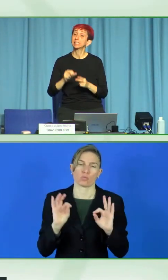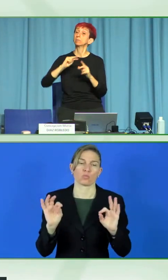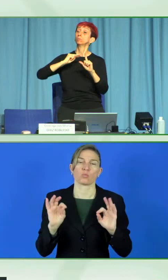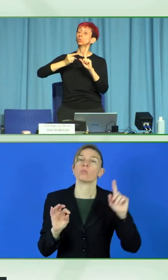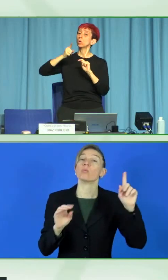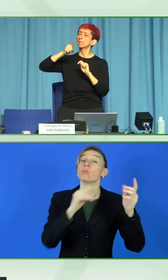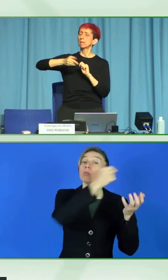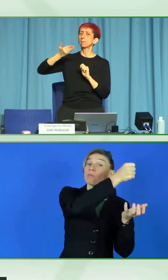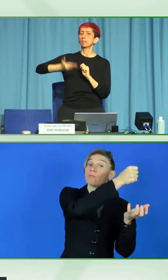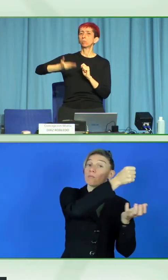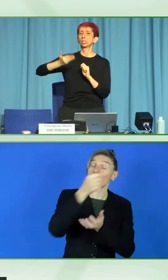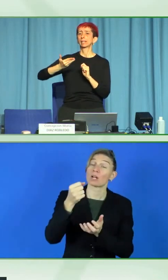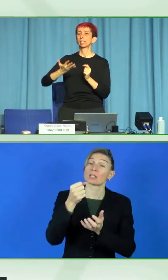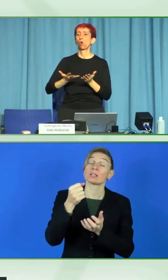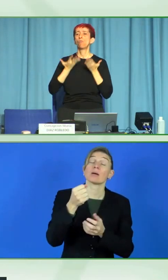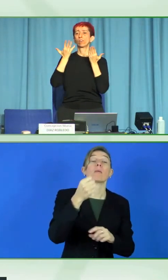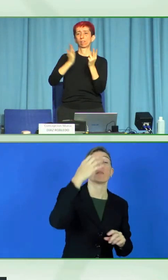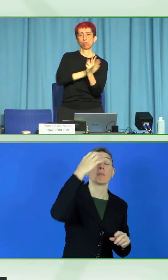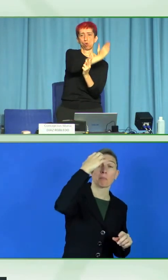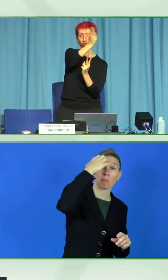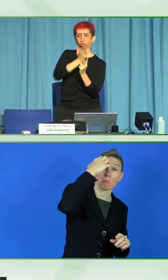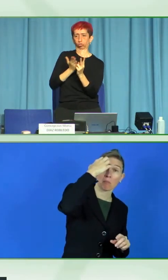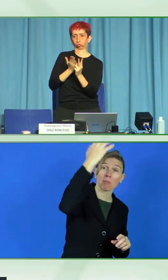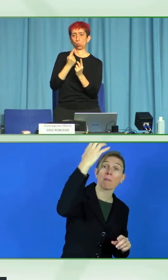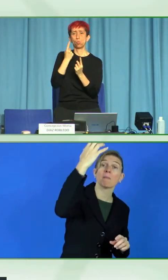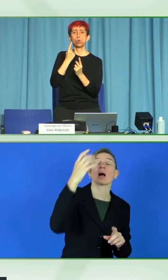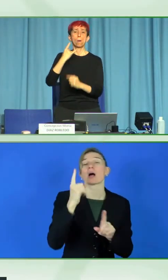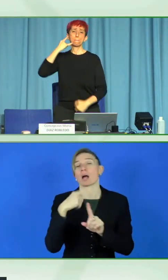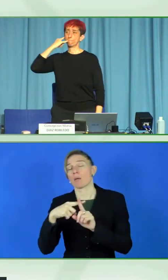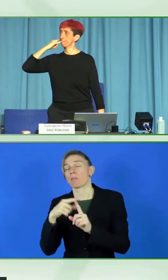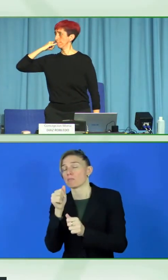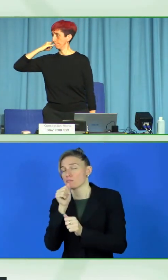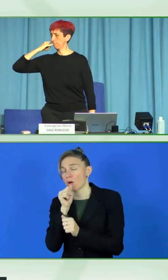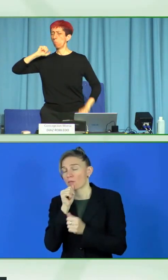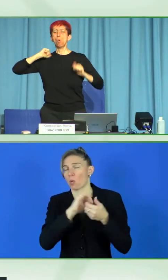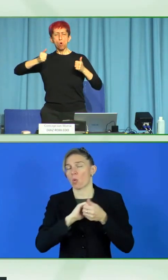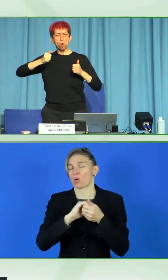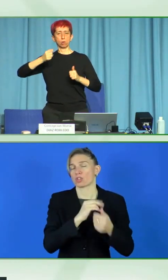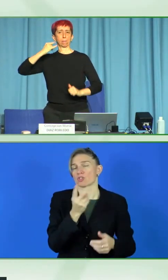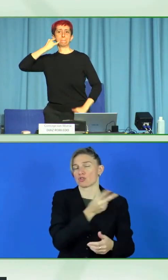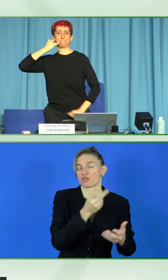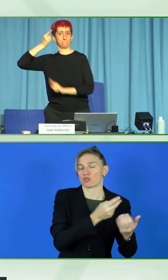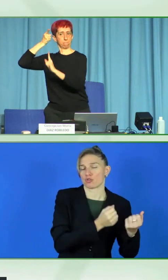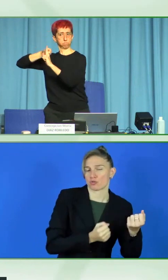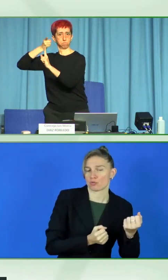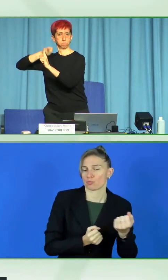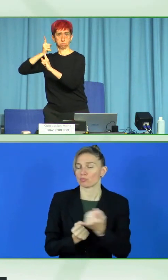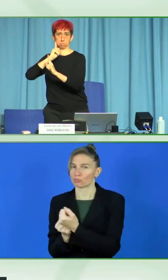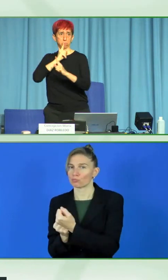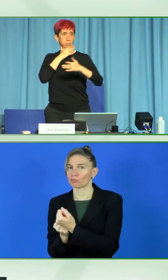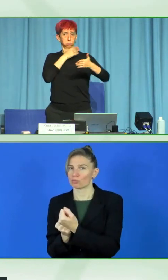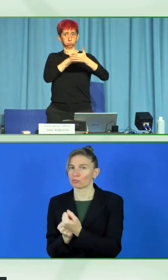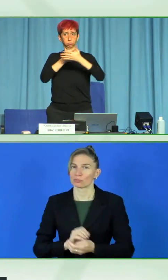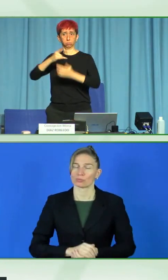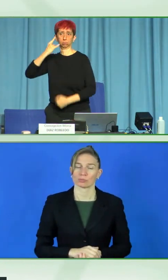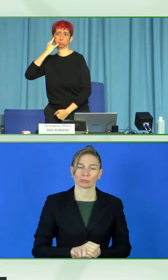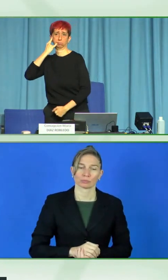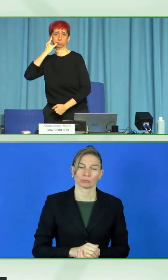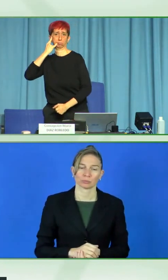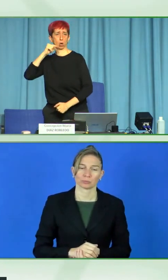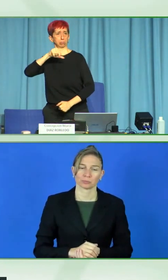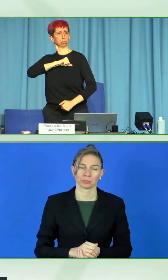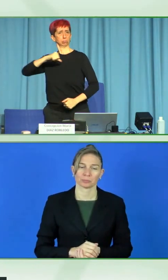public and private organization. We want to offer the